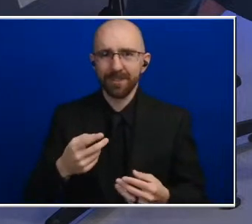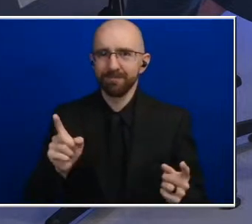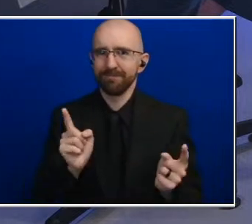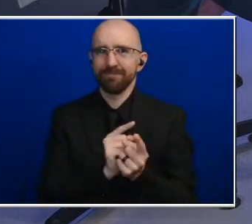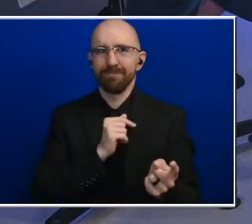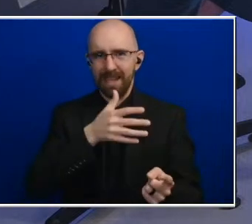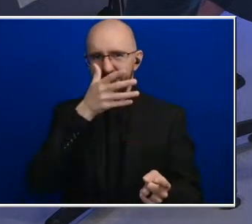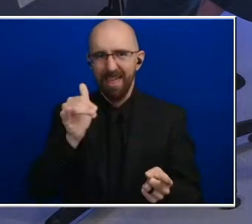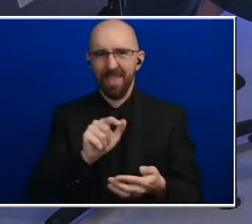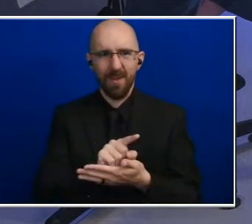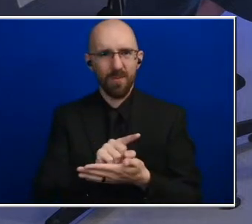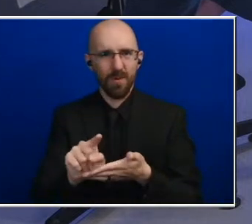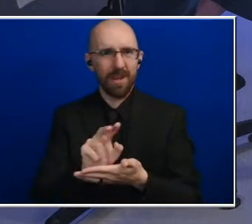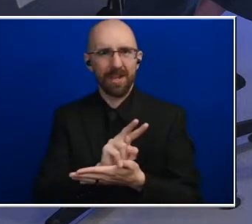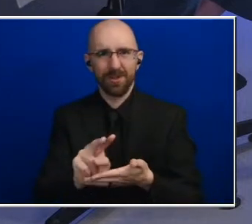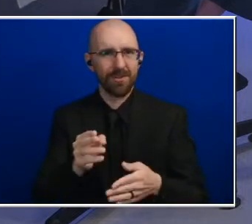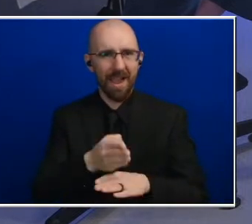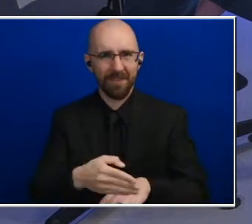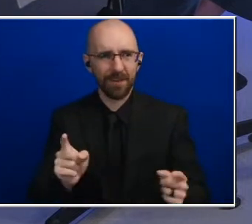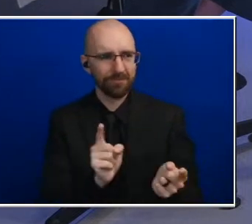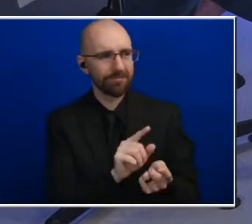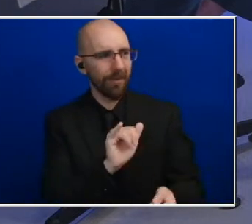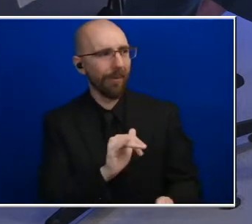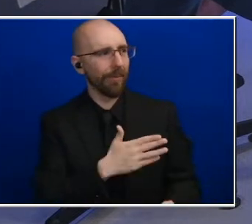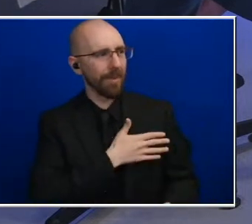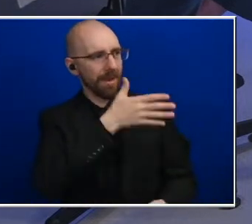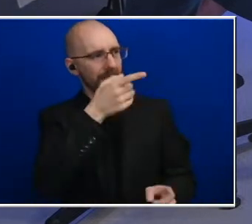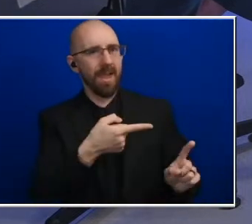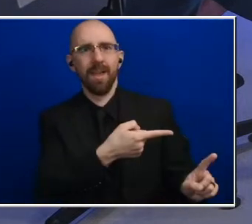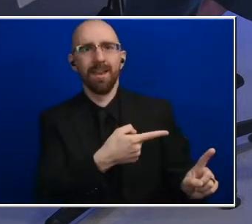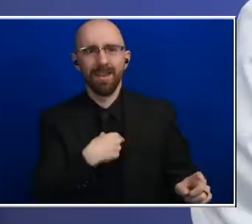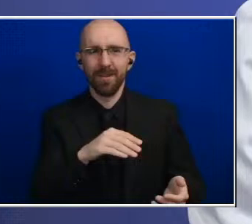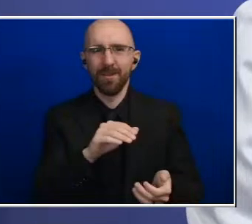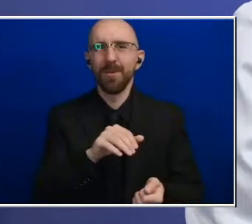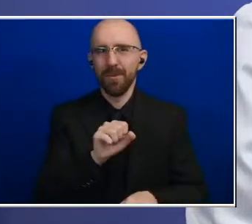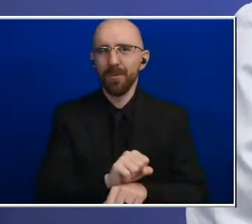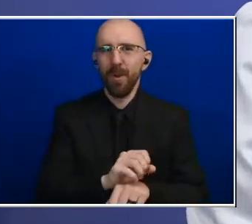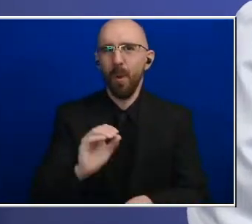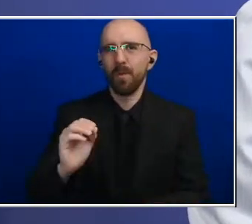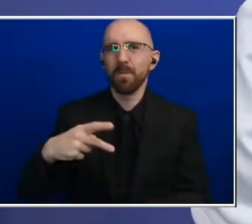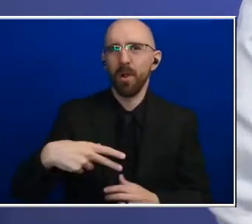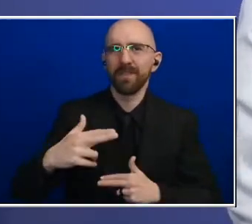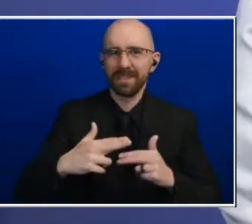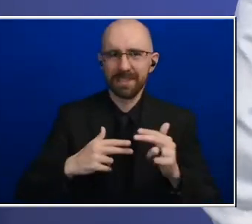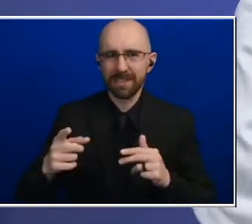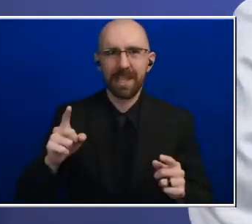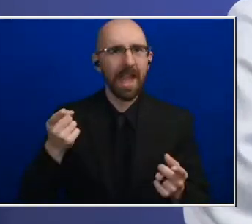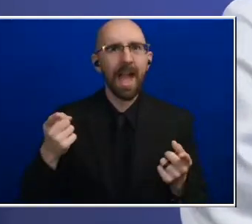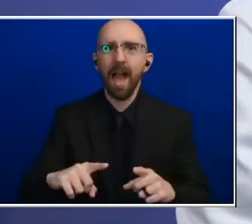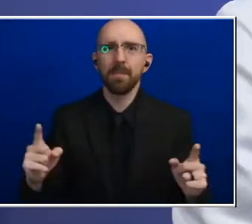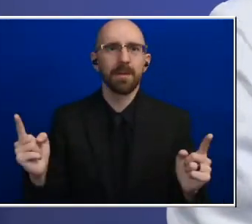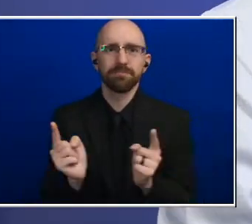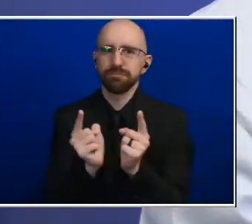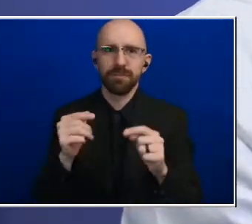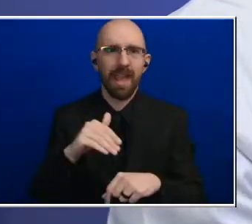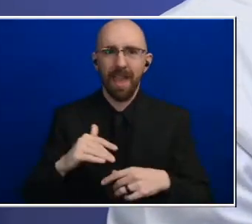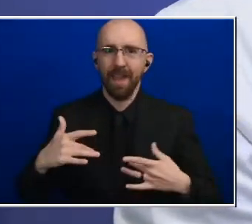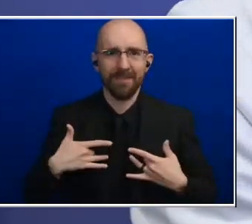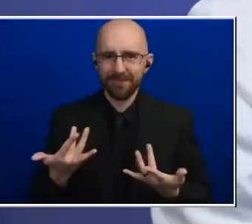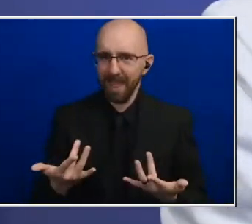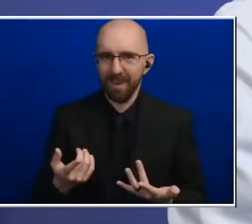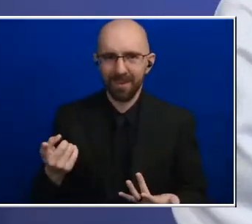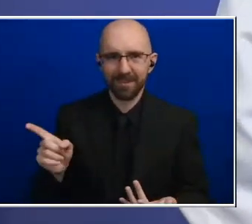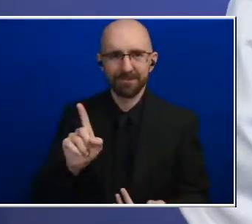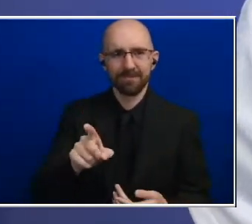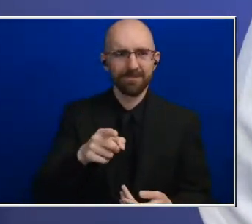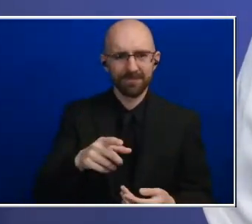was, yeah, a couple weeks. So my dad works at an Overland Park facility, and he ran into him at an event, and he's up walking around